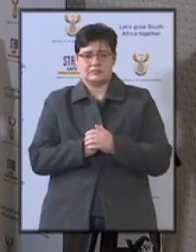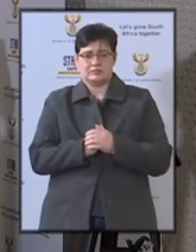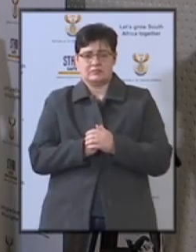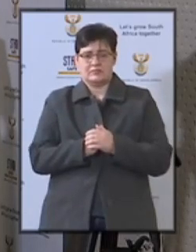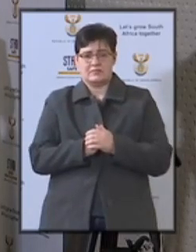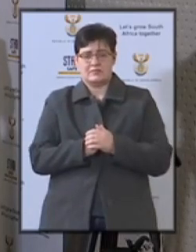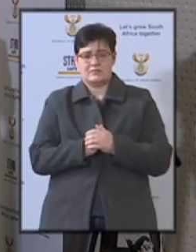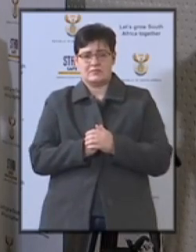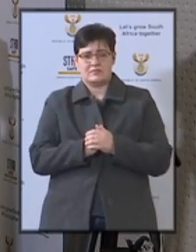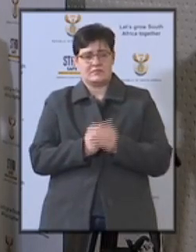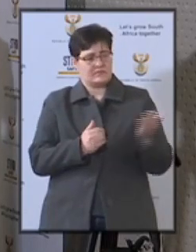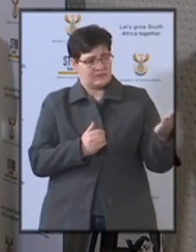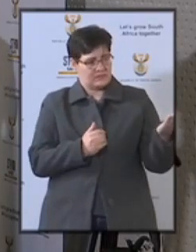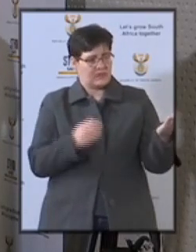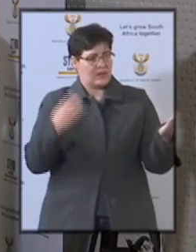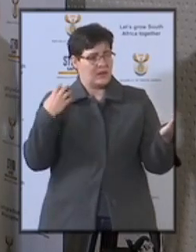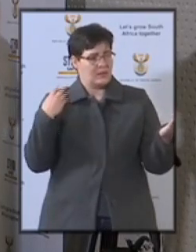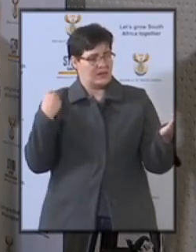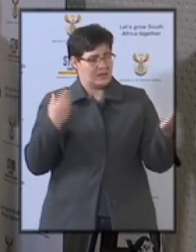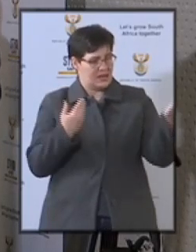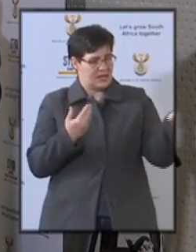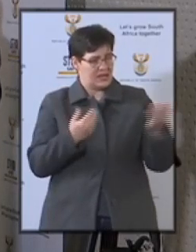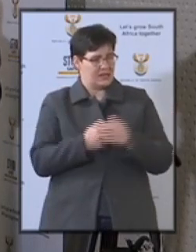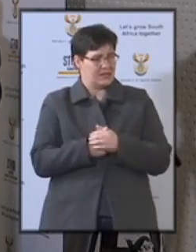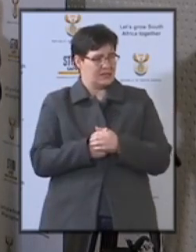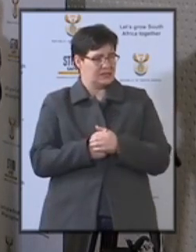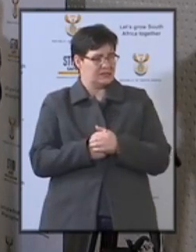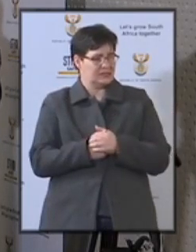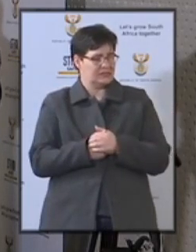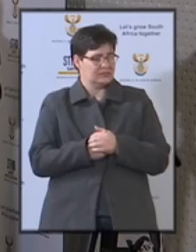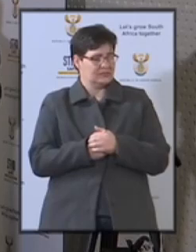much, Minister. The question that was asked,